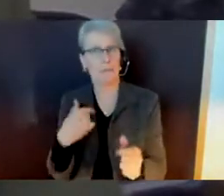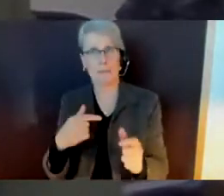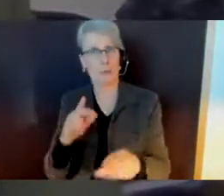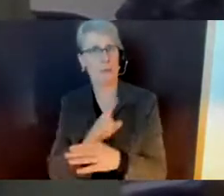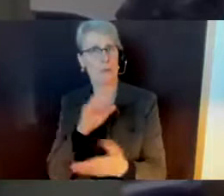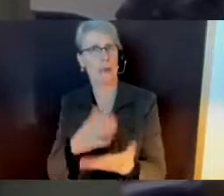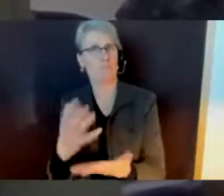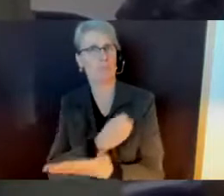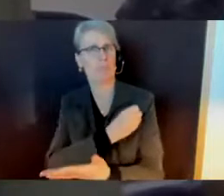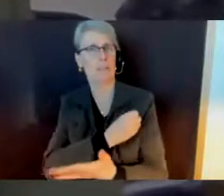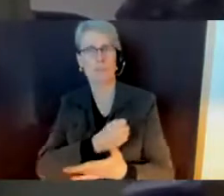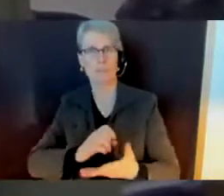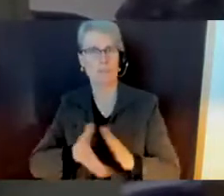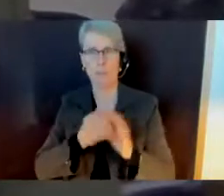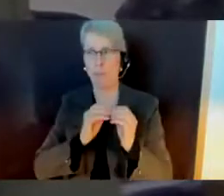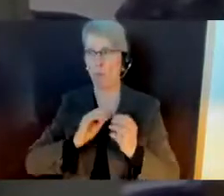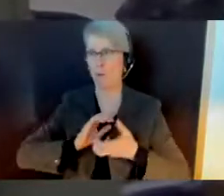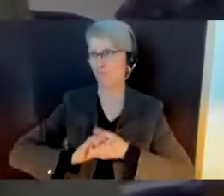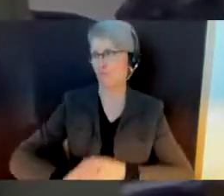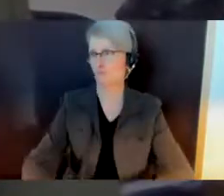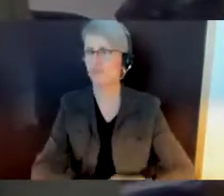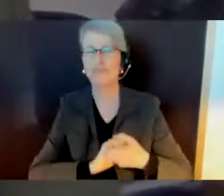to galvanize a national movement